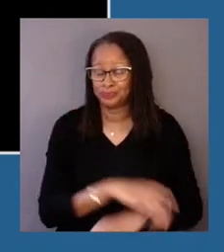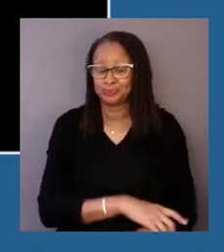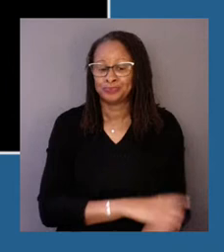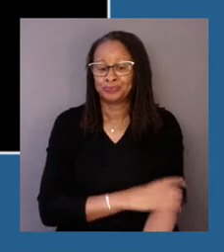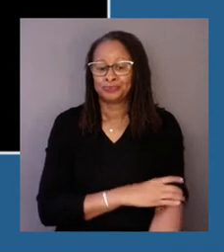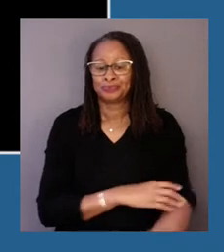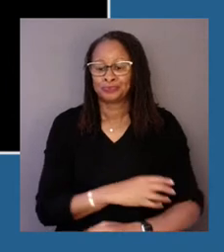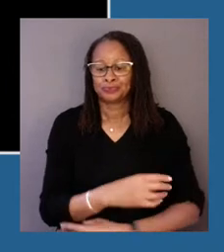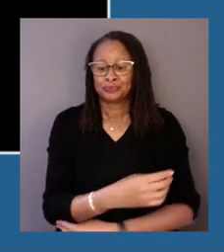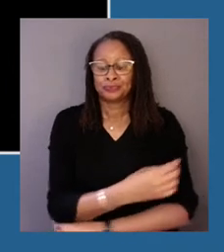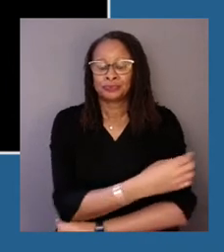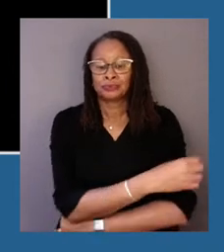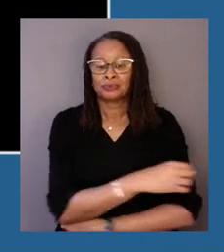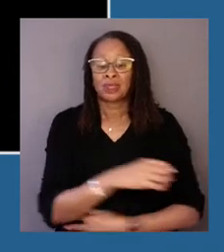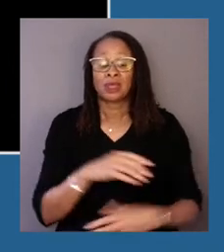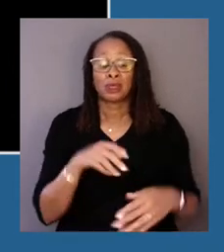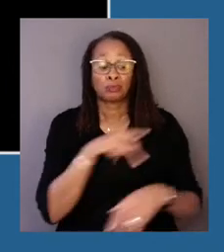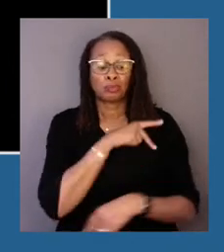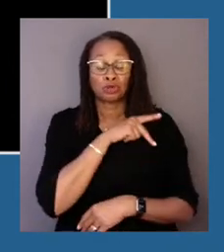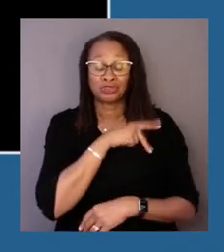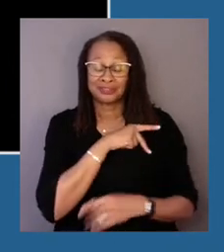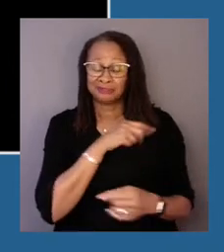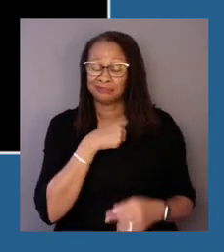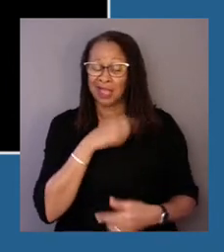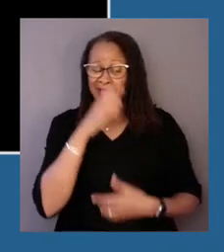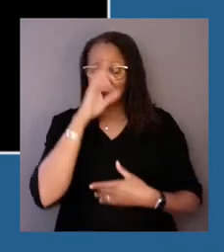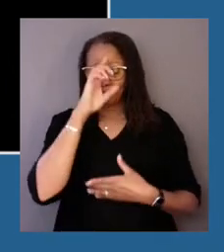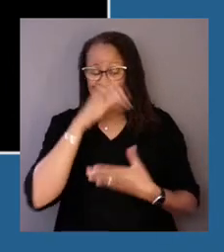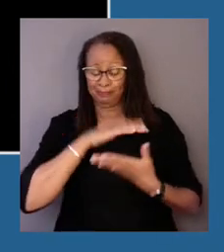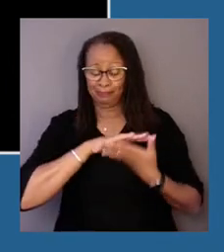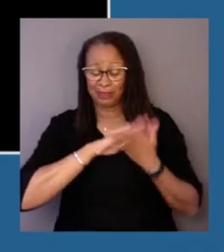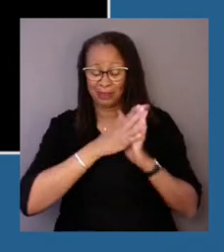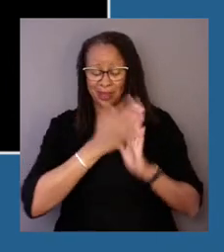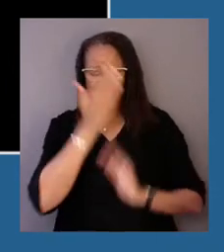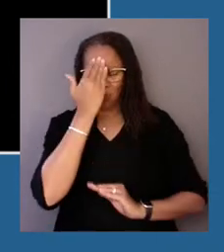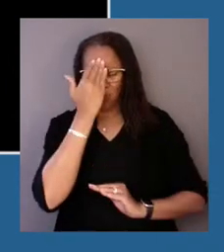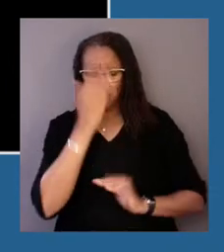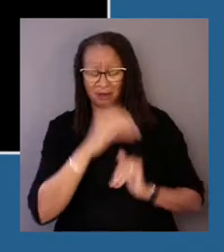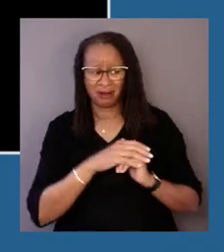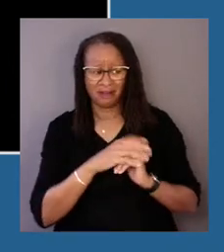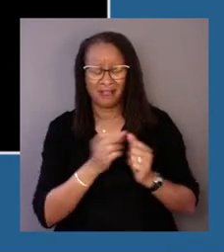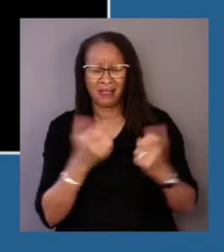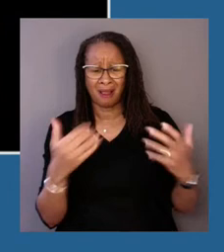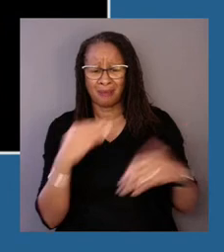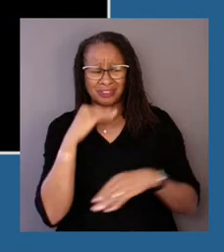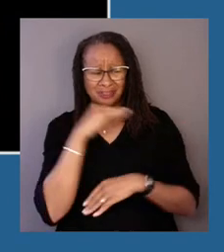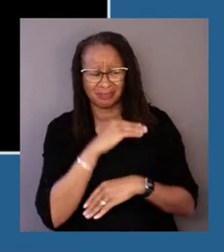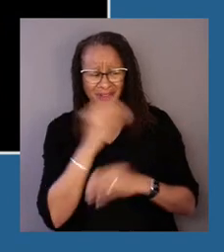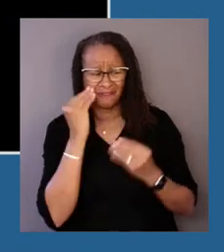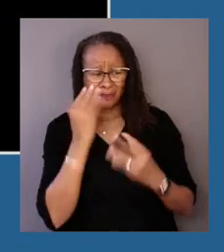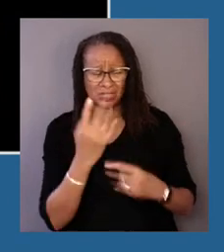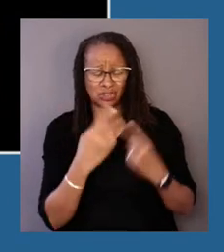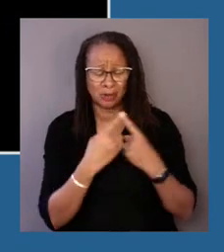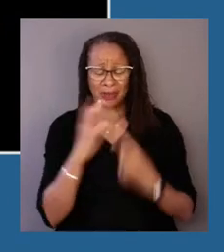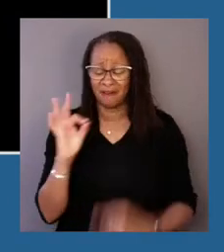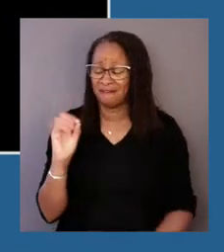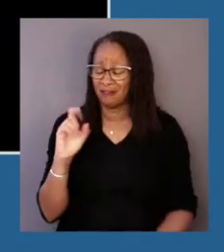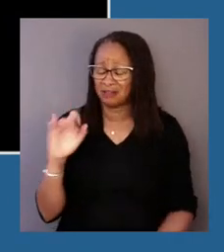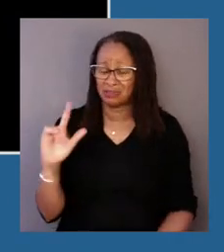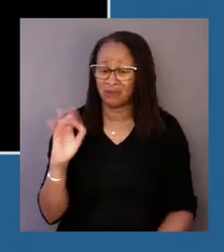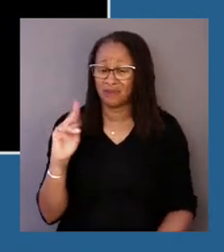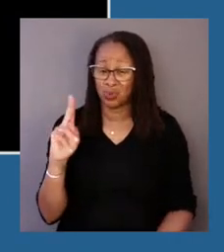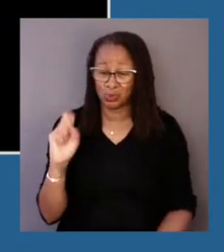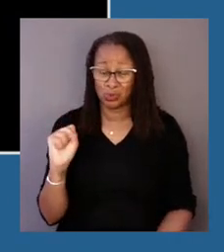Personally, I became aware of the extent of fossil fuel disinformation, its pervasiveness in our society,